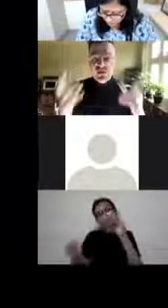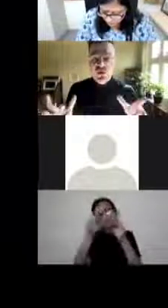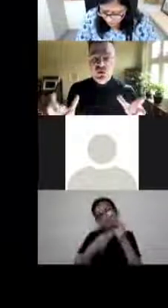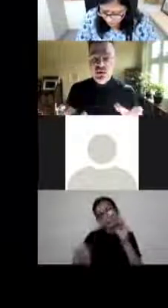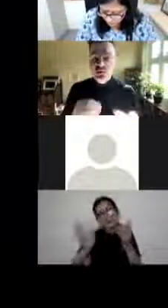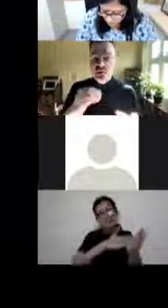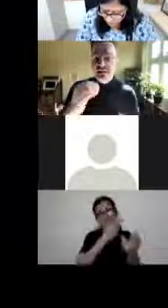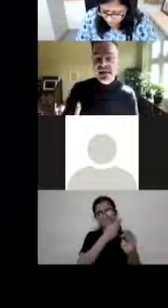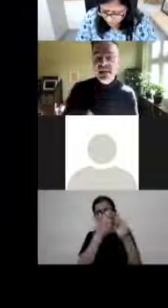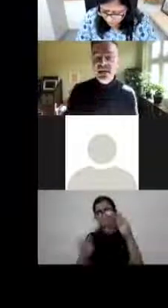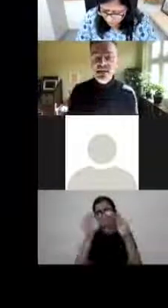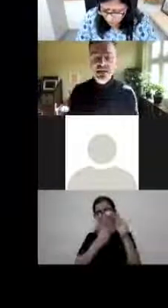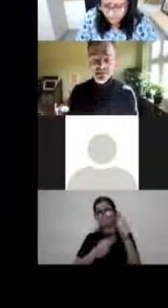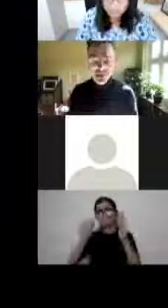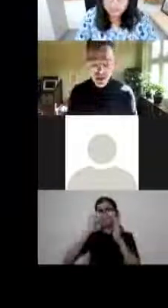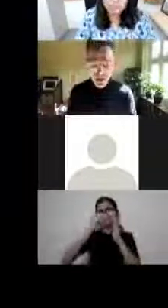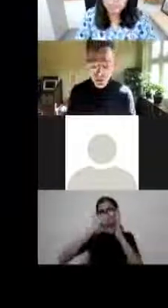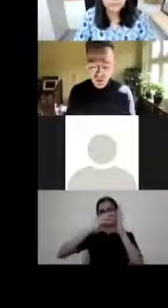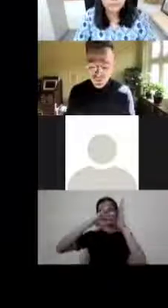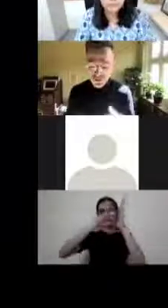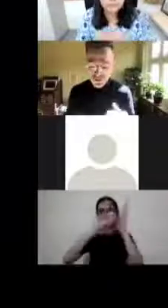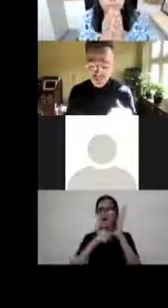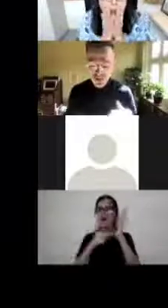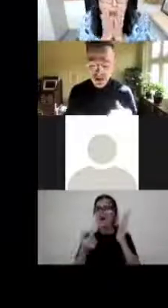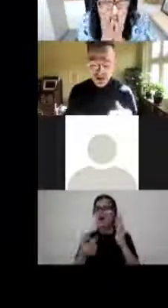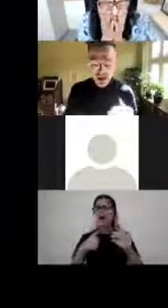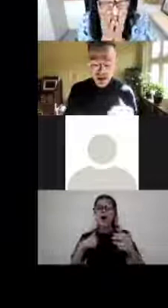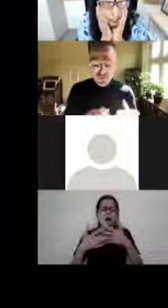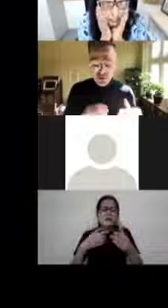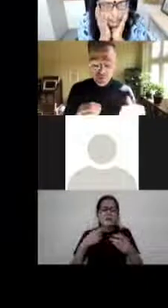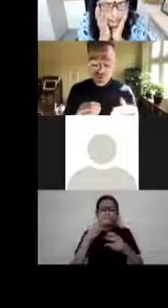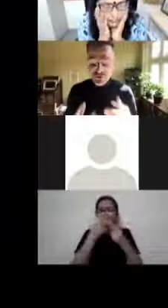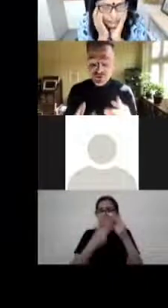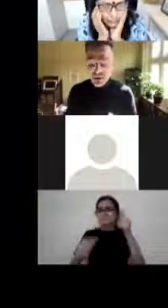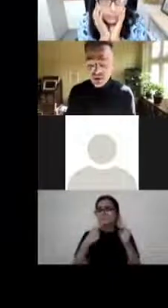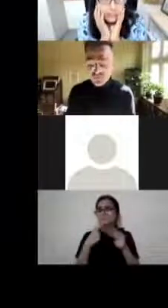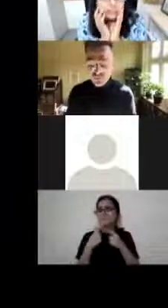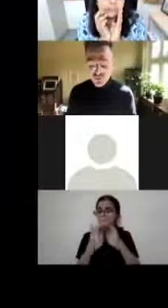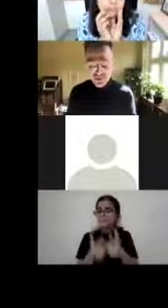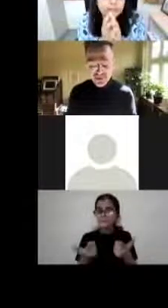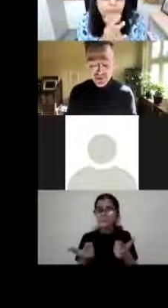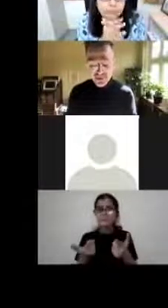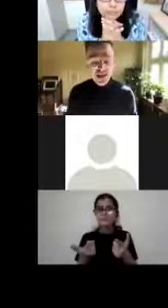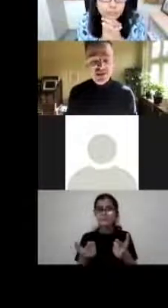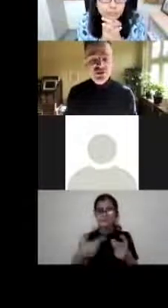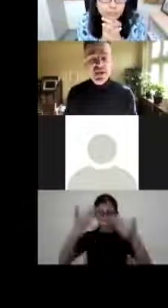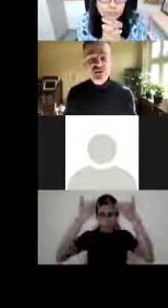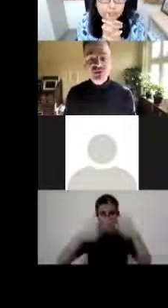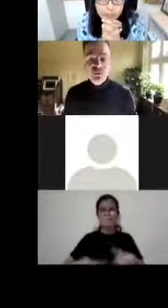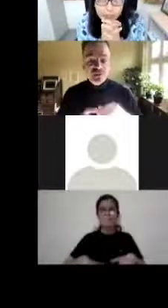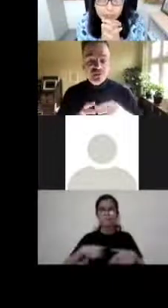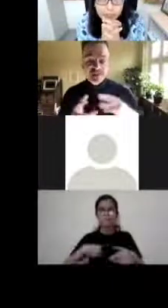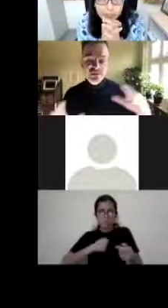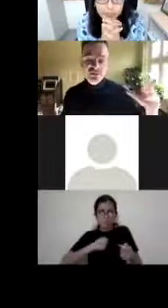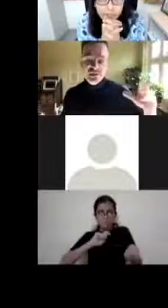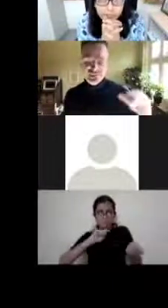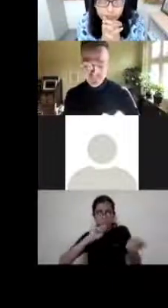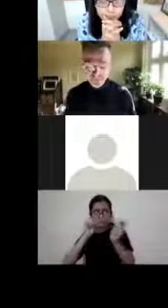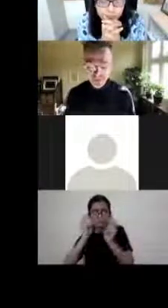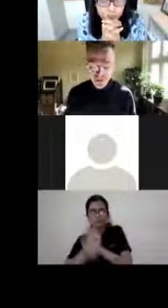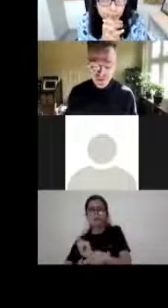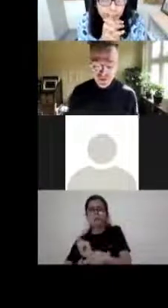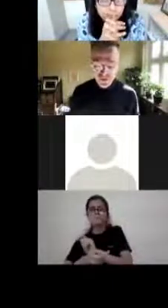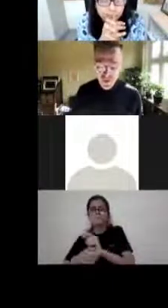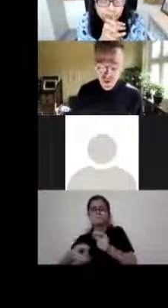the story that we are telling is how the portrayal of humans has changed over the